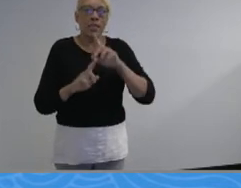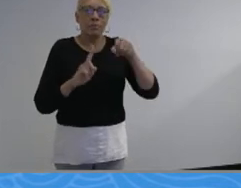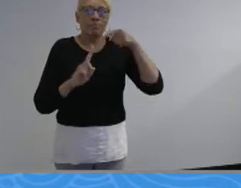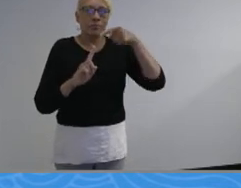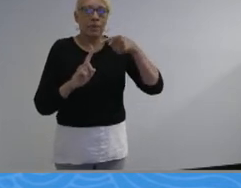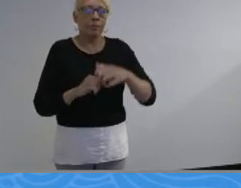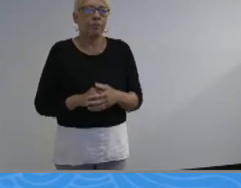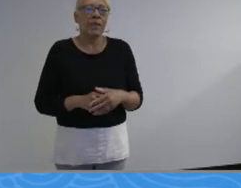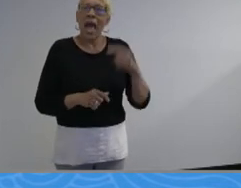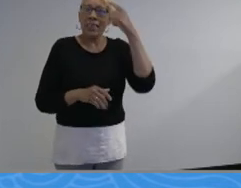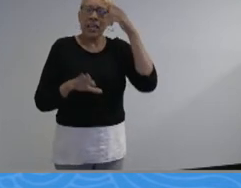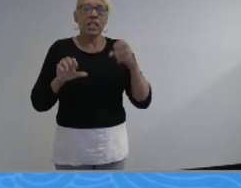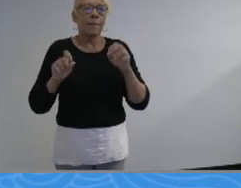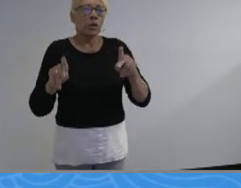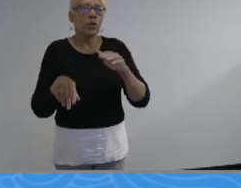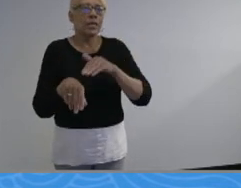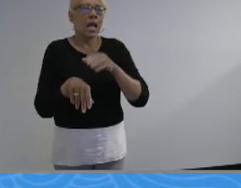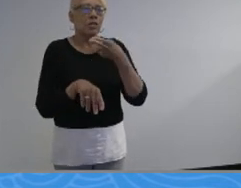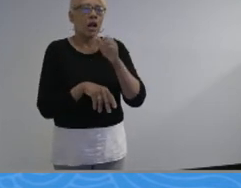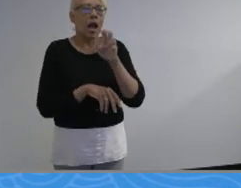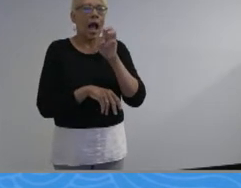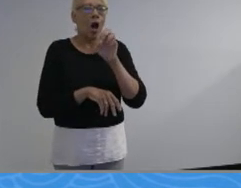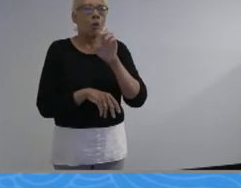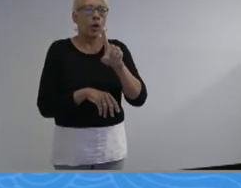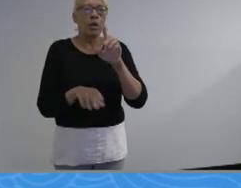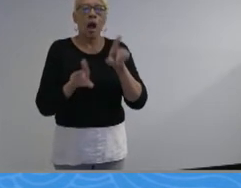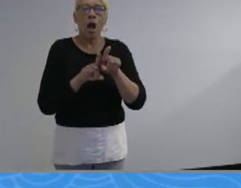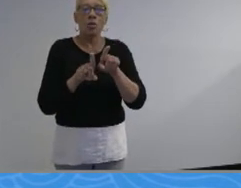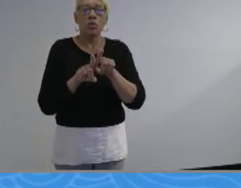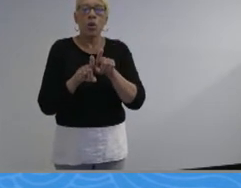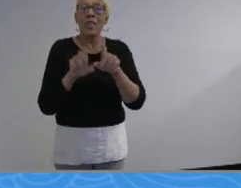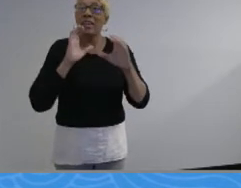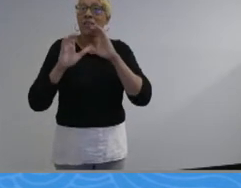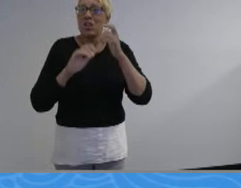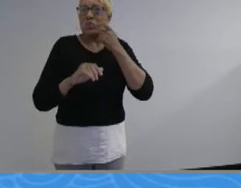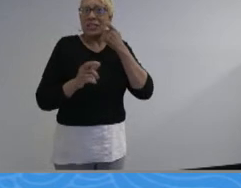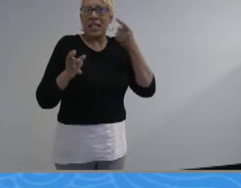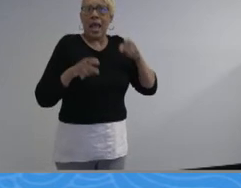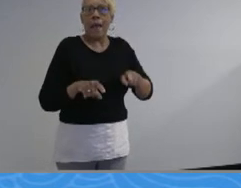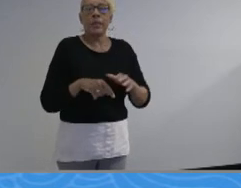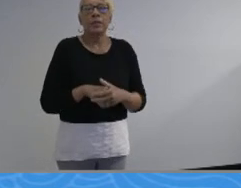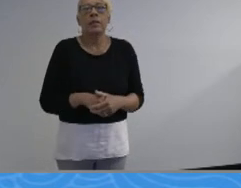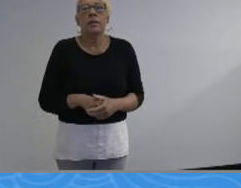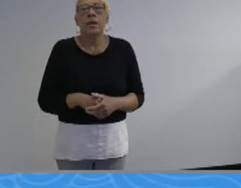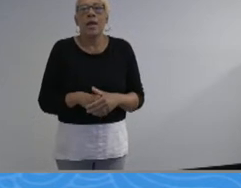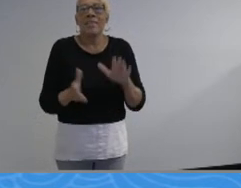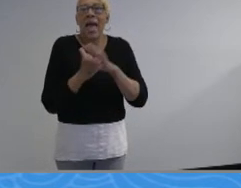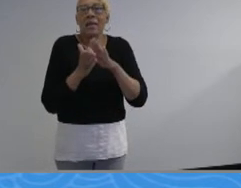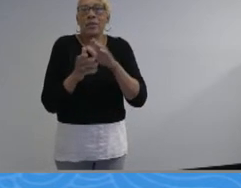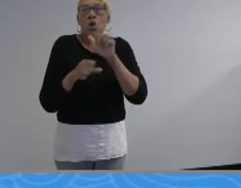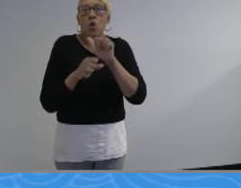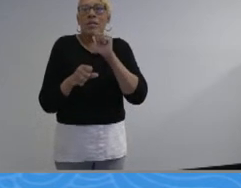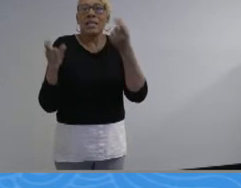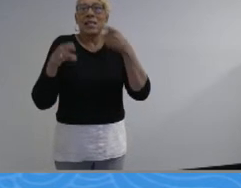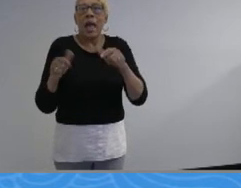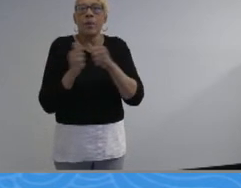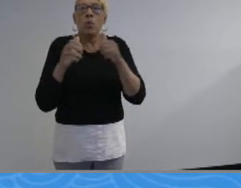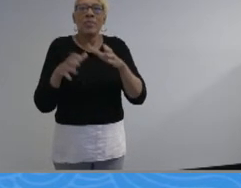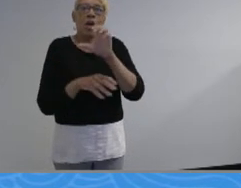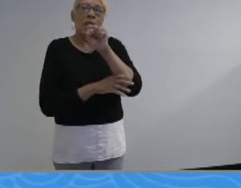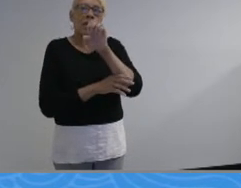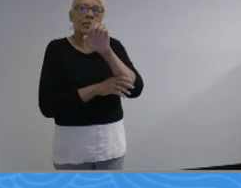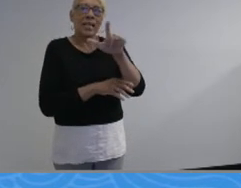I think it's an opportunity, Dr. Howard, also to build on what the conversation that just happened, you know, that the academic work doesn't happen without the SEL